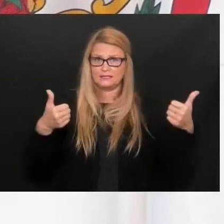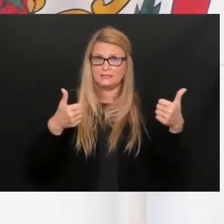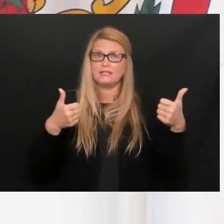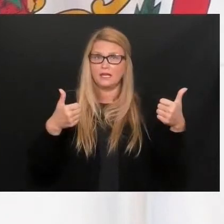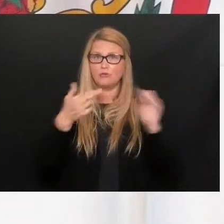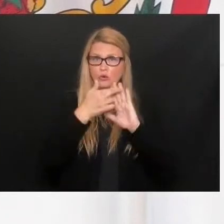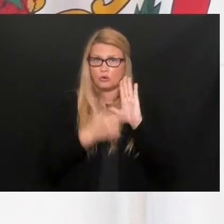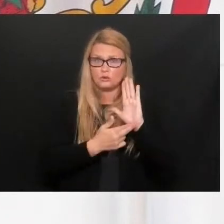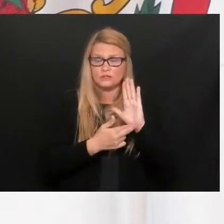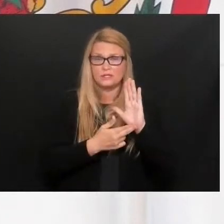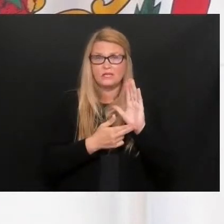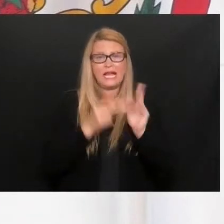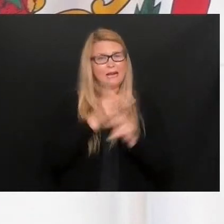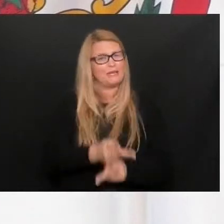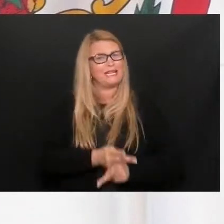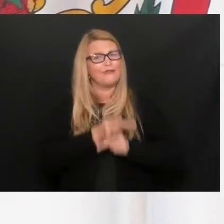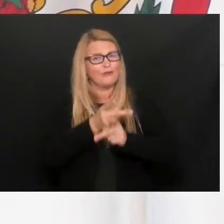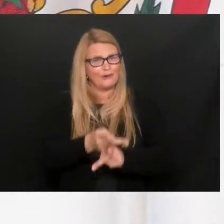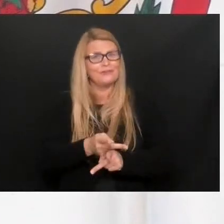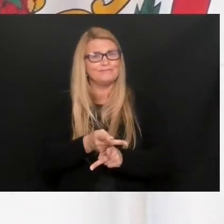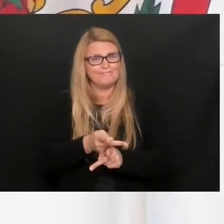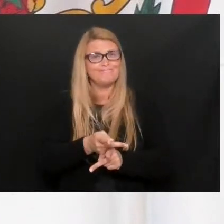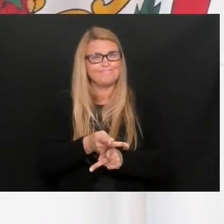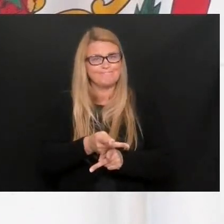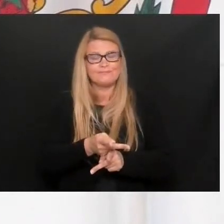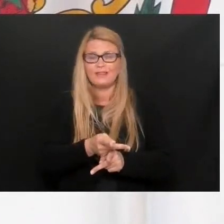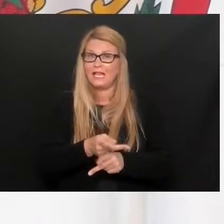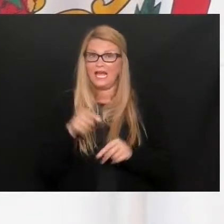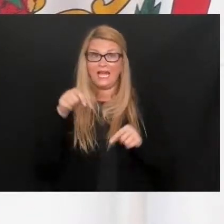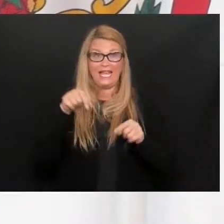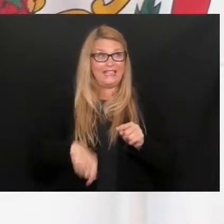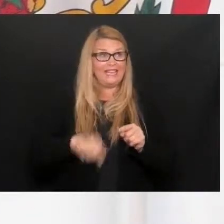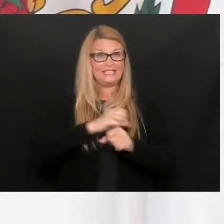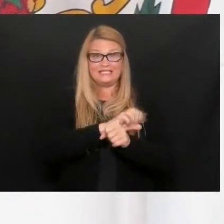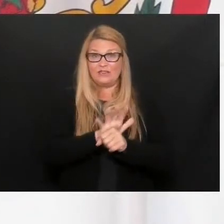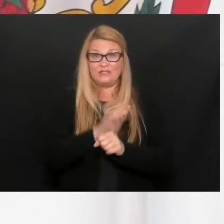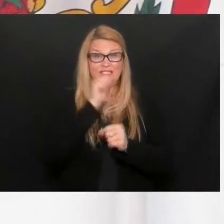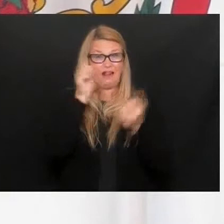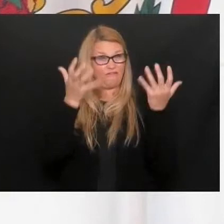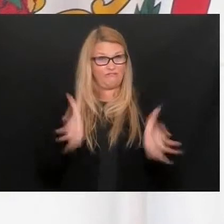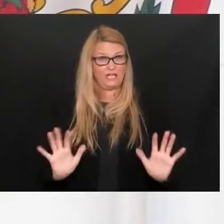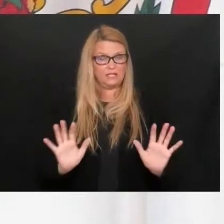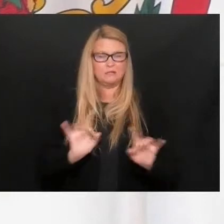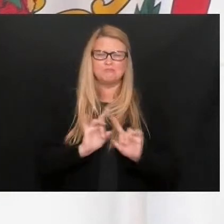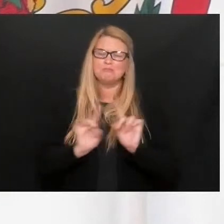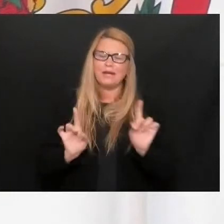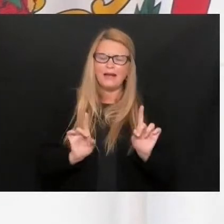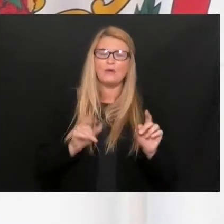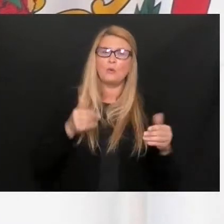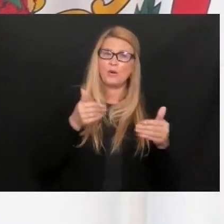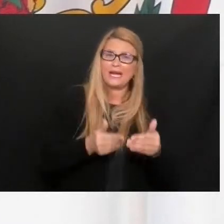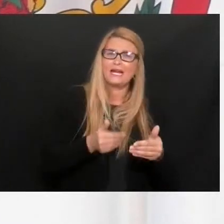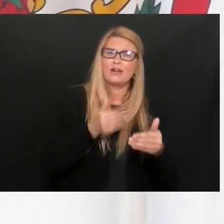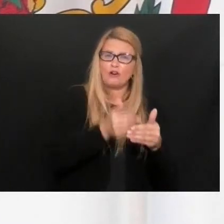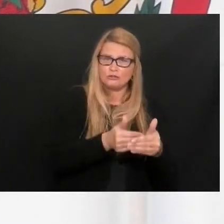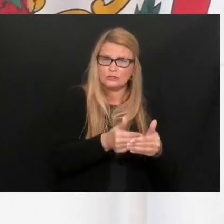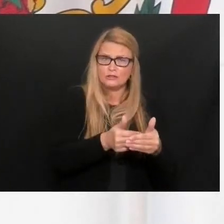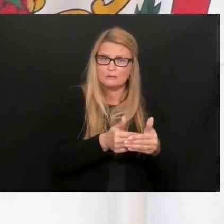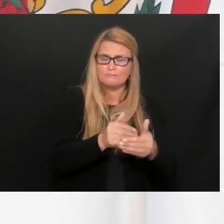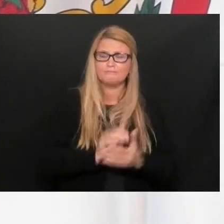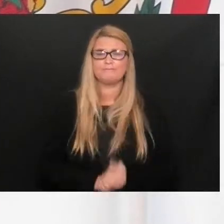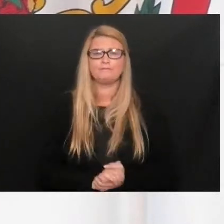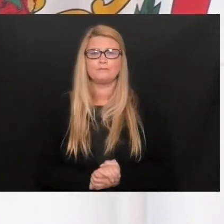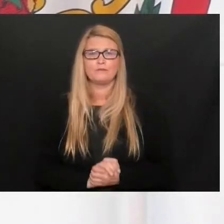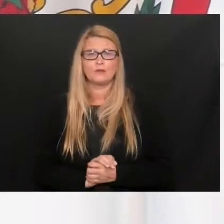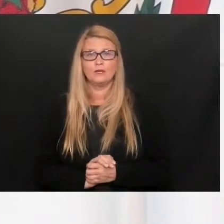Just really watch yourself. This thing's not over, but we're close. We're really, really close. You know,